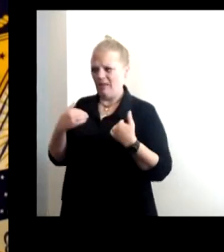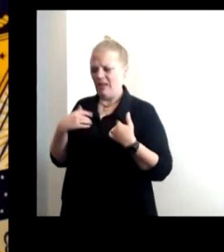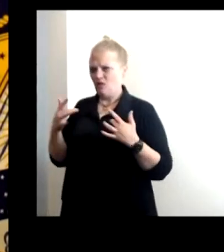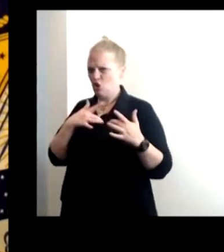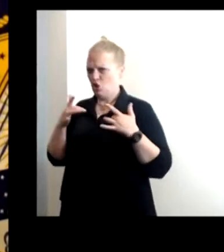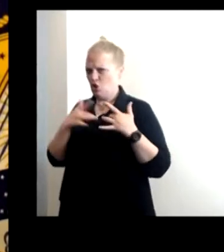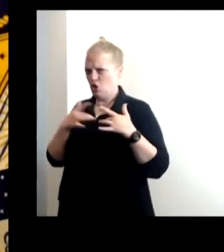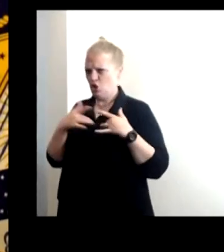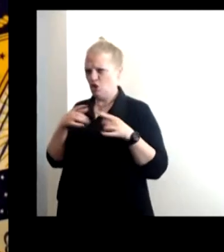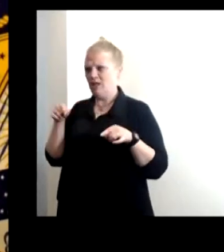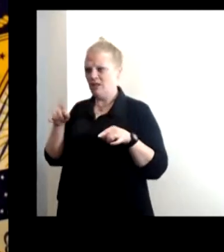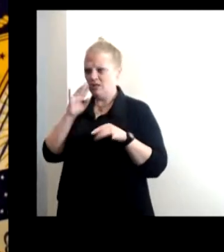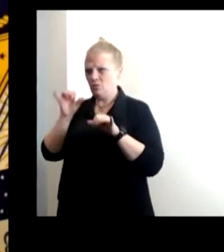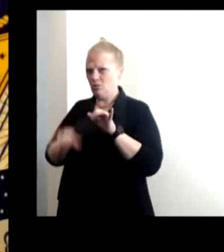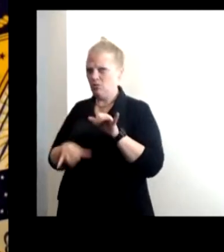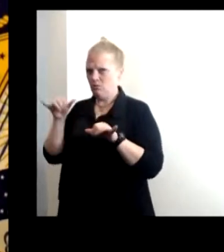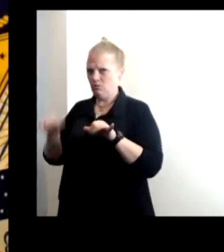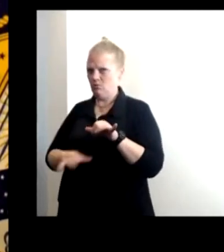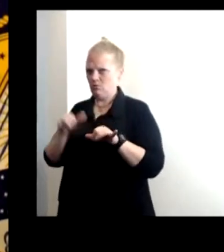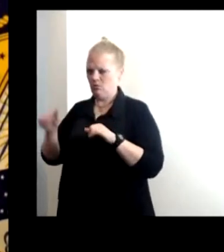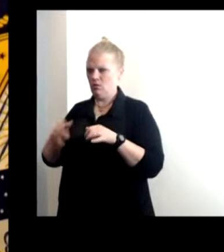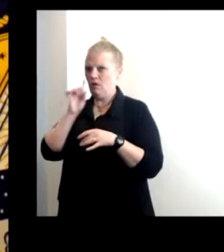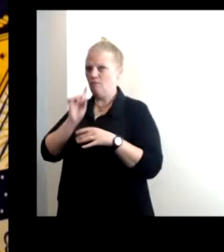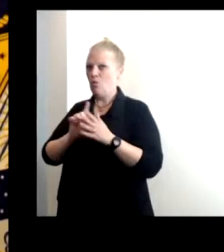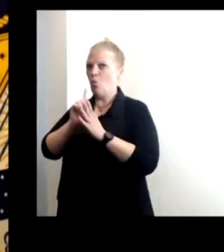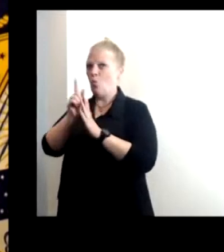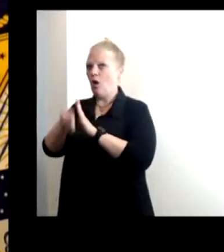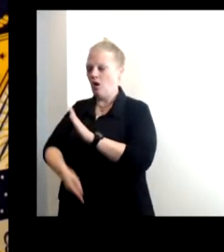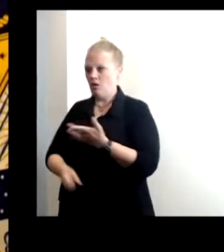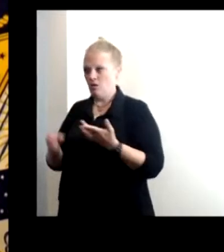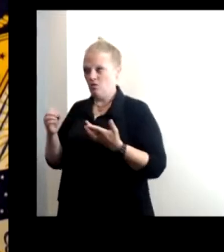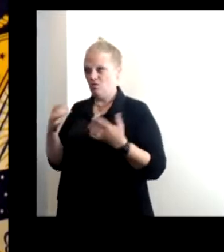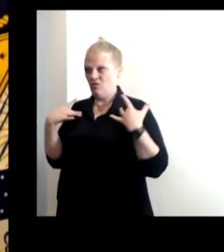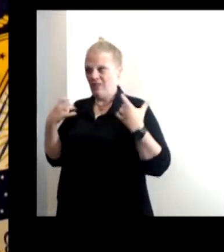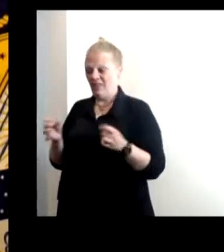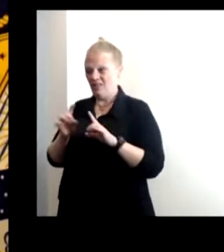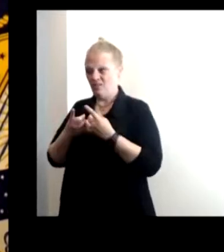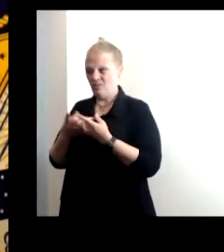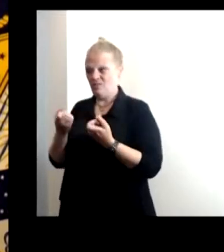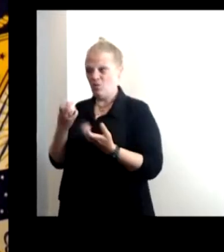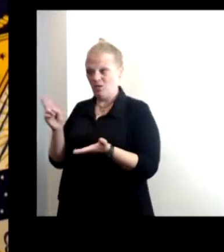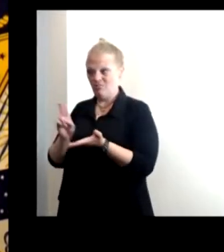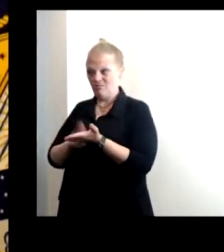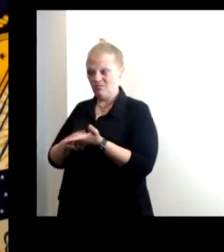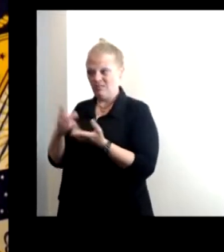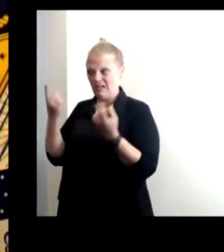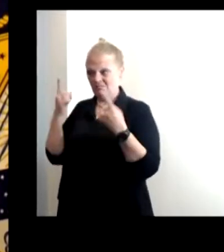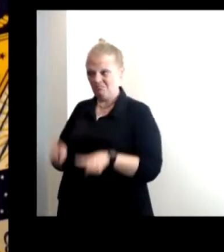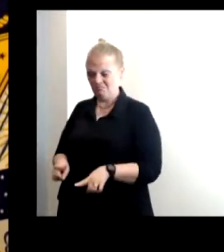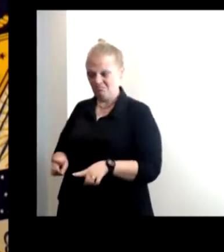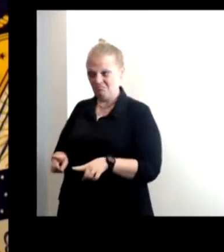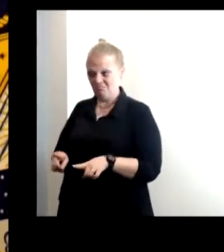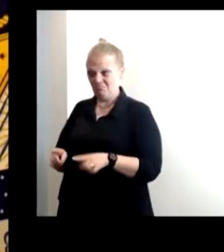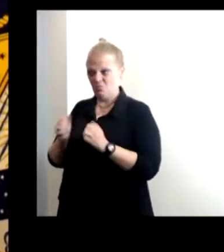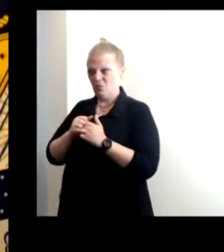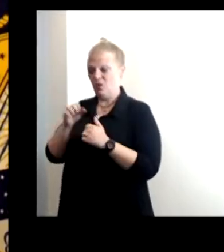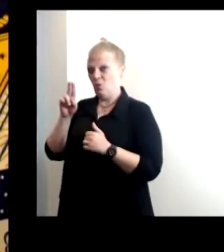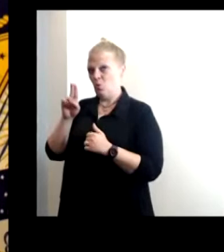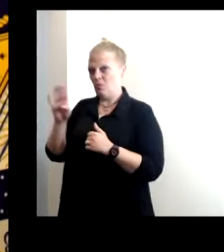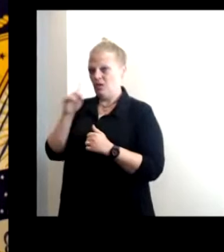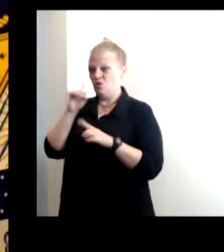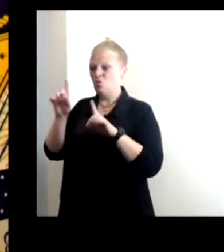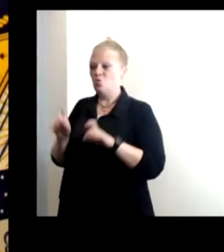this is gonna be around for a while. So the health department's about to sign a deal with UB to start sampling sewer lines and testing